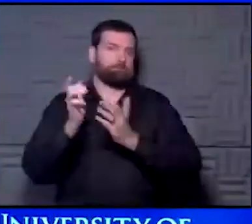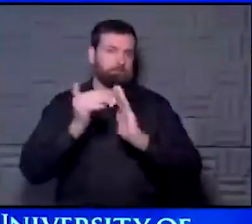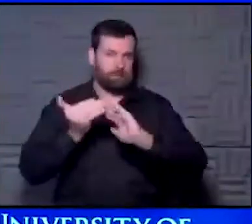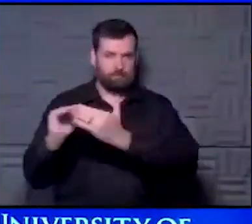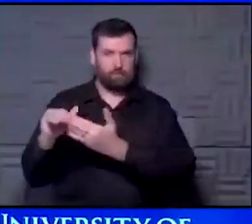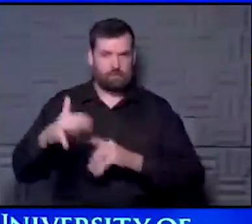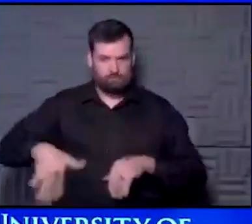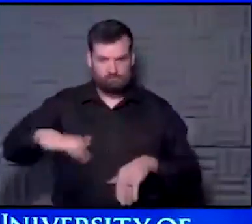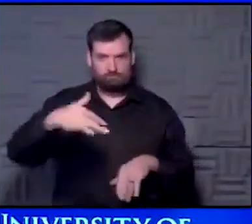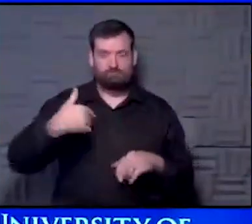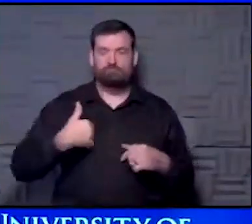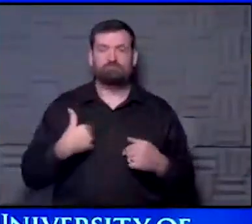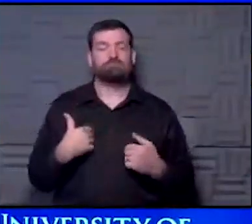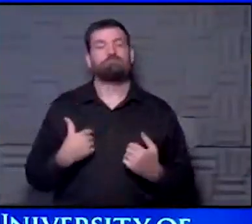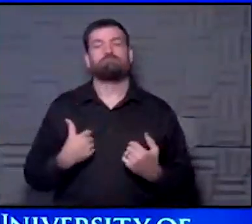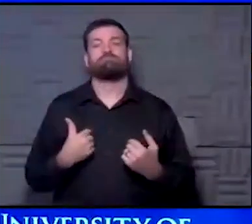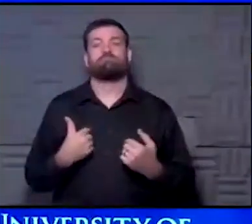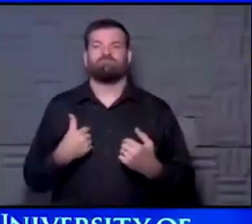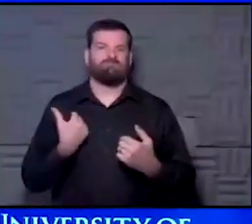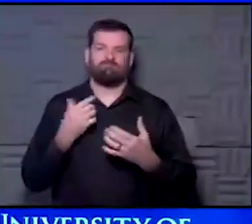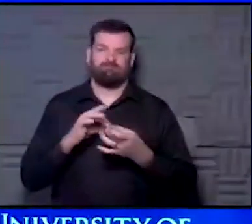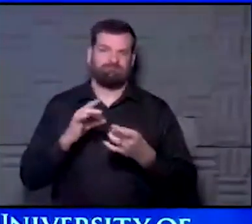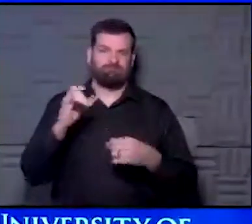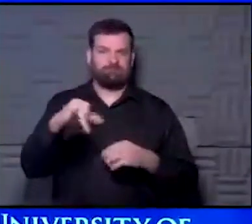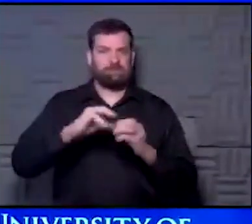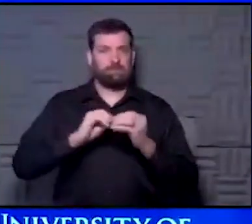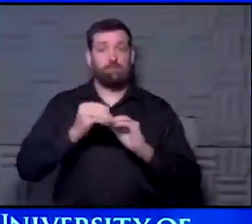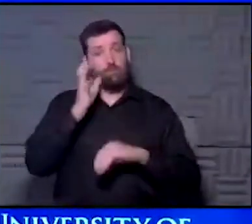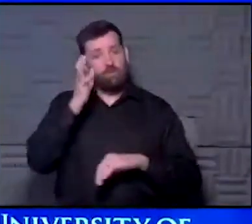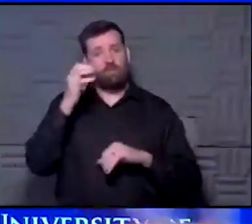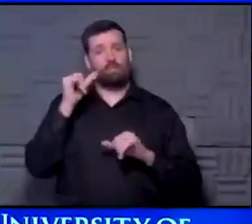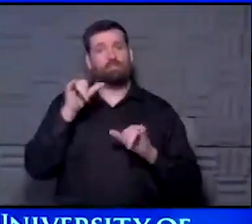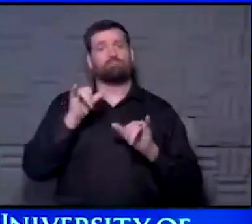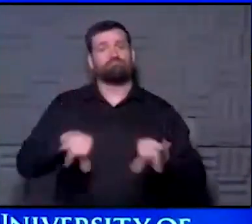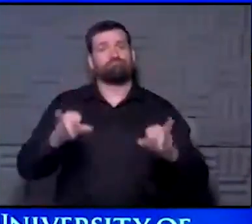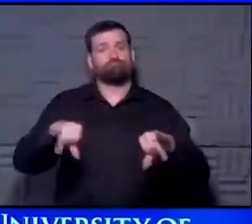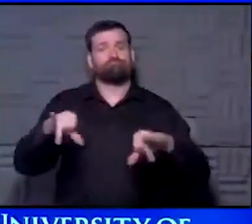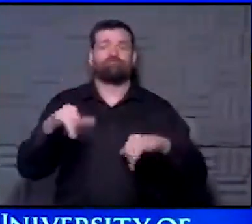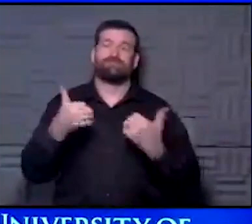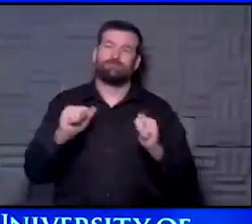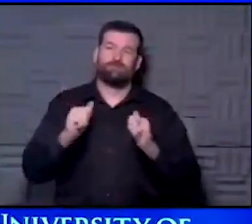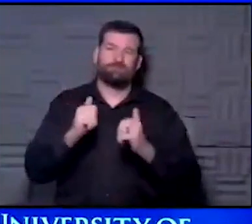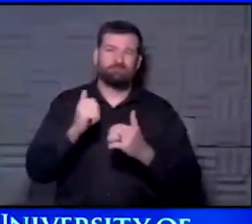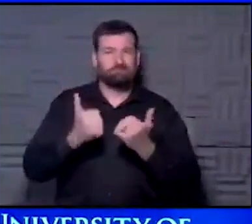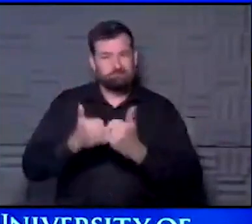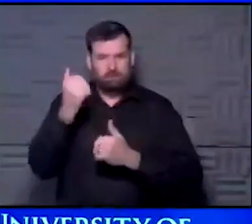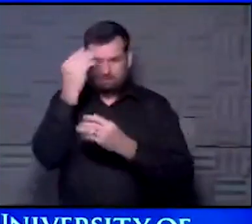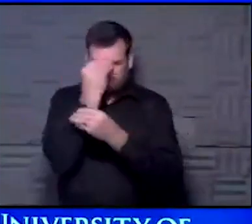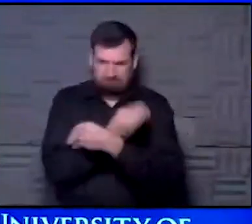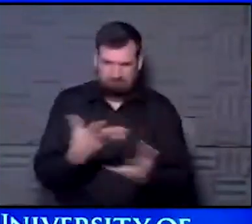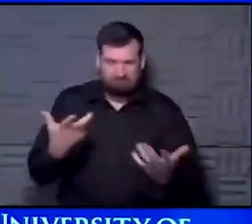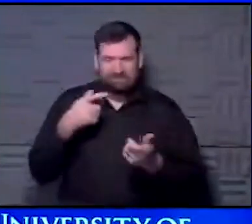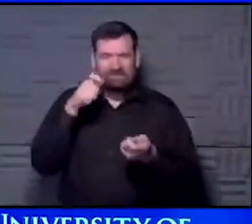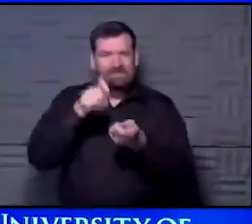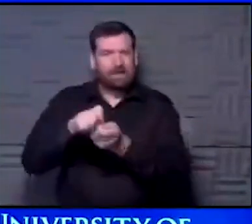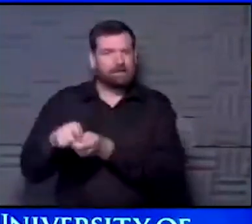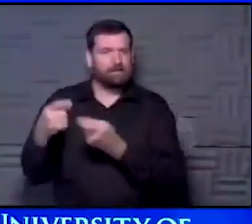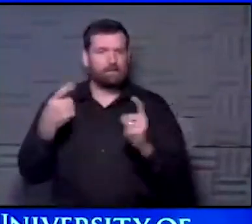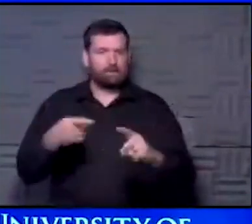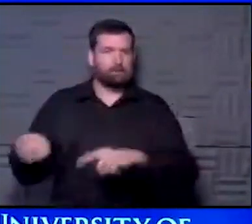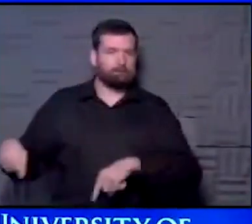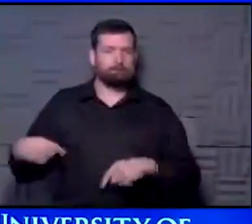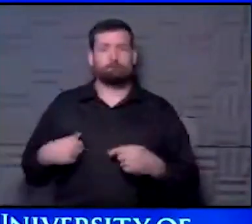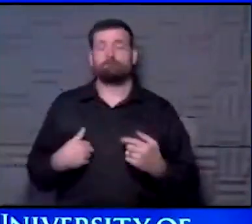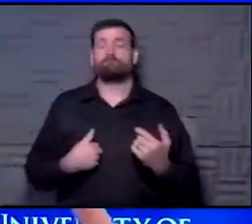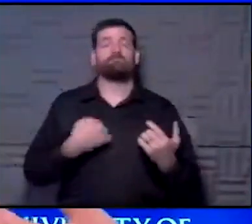So we've always said that number and continue to do that, but we're going to try and do both so people know exactly where we are, because that says really that